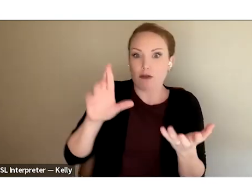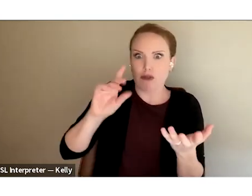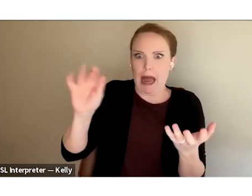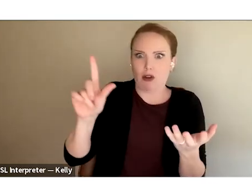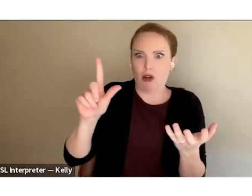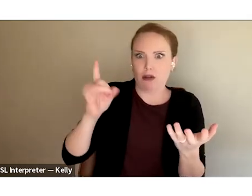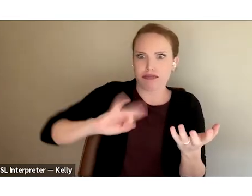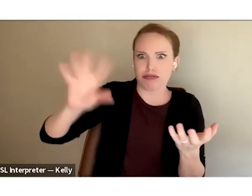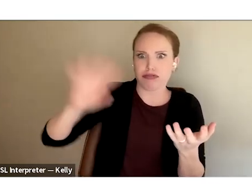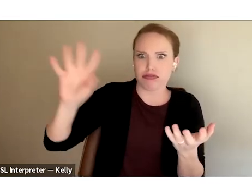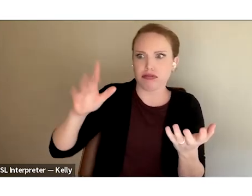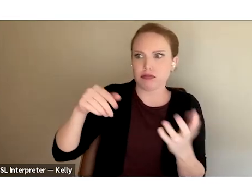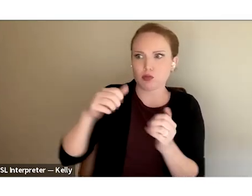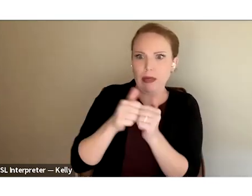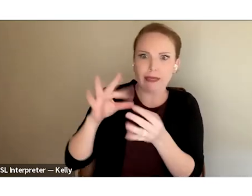radical is,